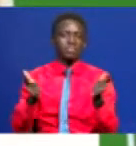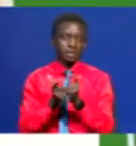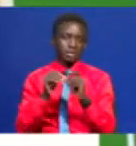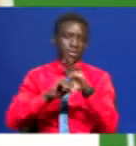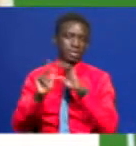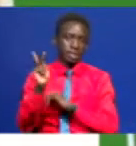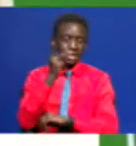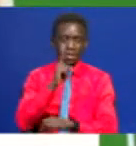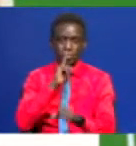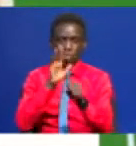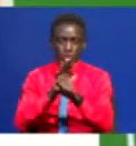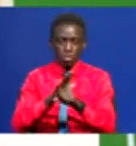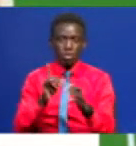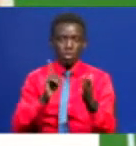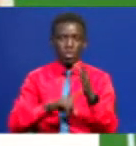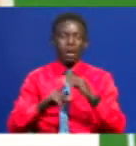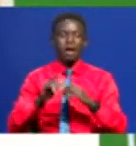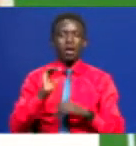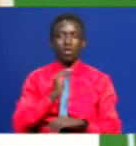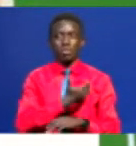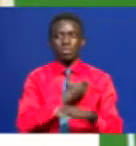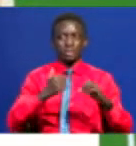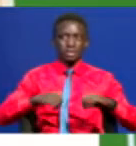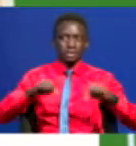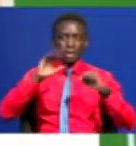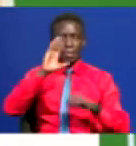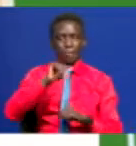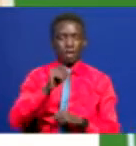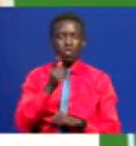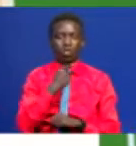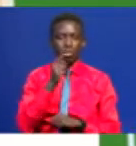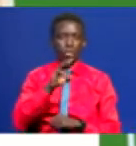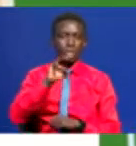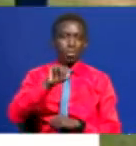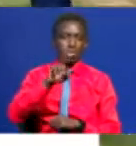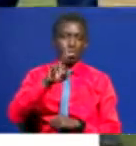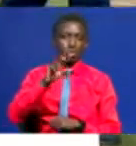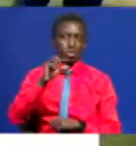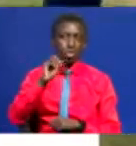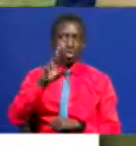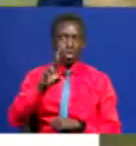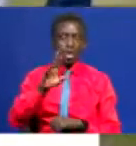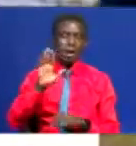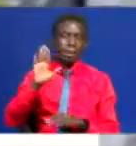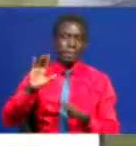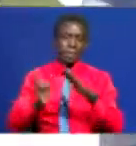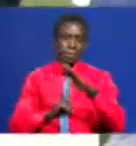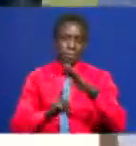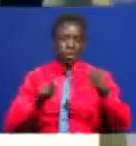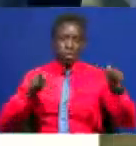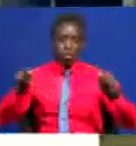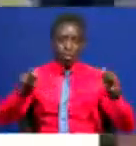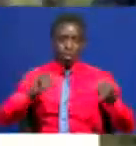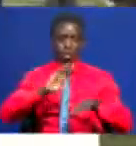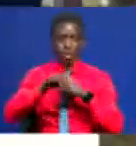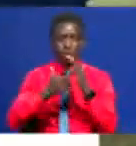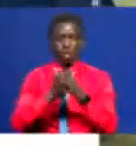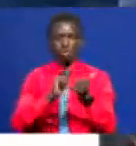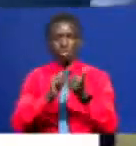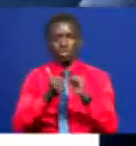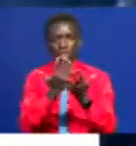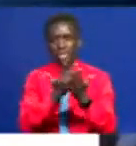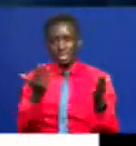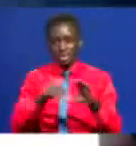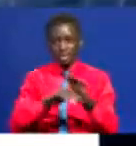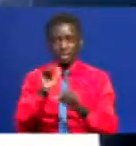the committee, chaired by West Pokot Senator Rachel Julius Murgor, that his ministry was firmly in control of sports affairs in the country, that